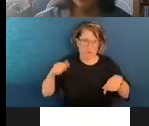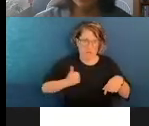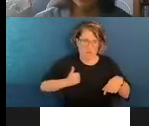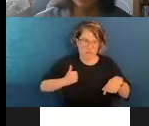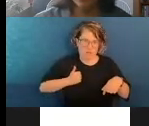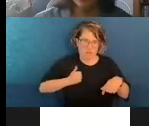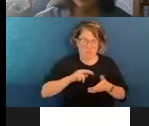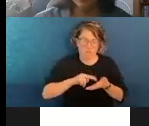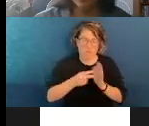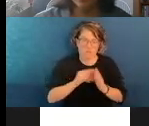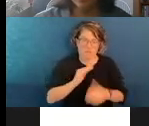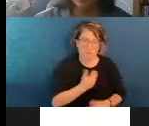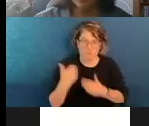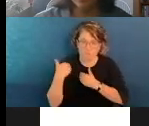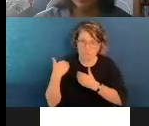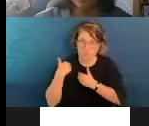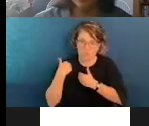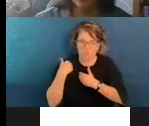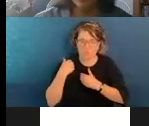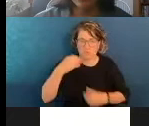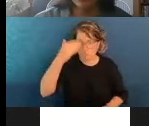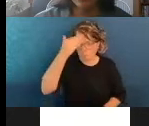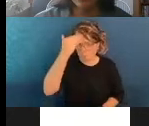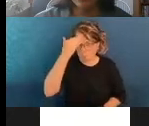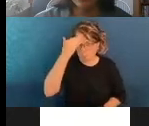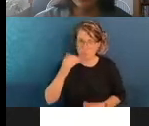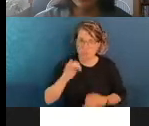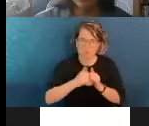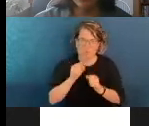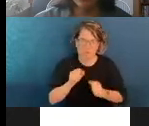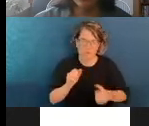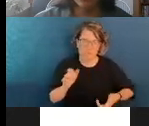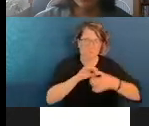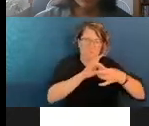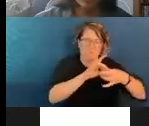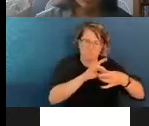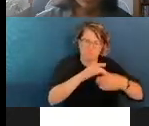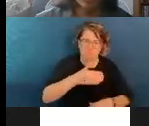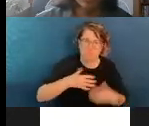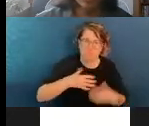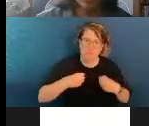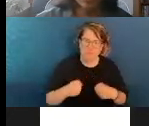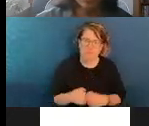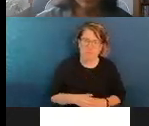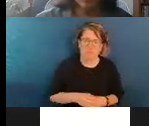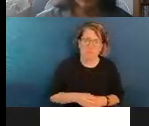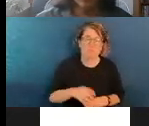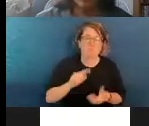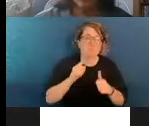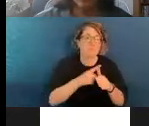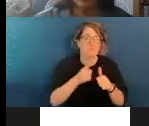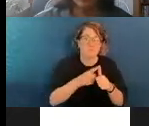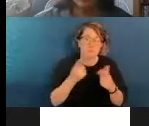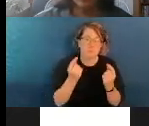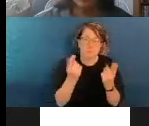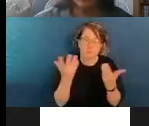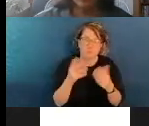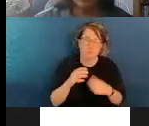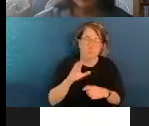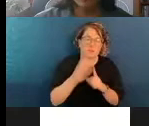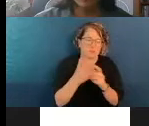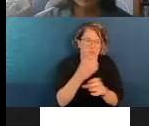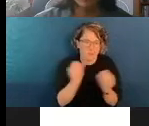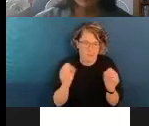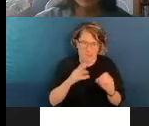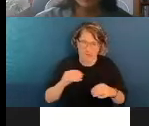relationships. How do we do this? Creating an environment of cultural safety in healthcare settings is one